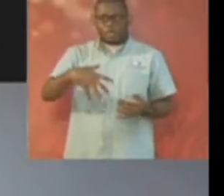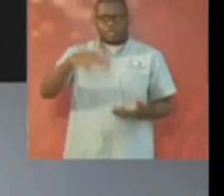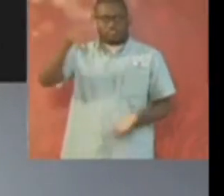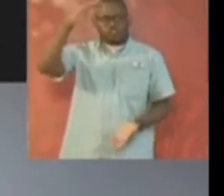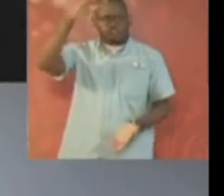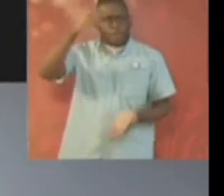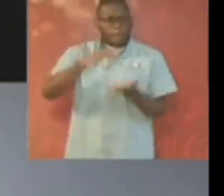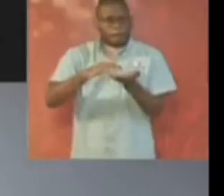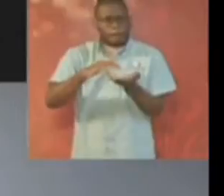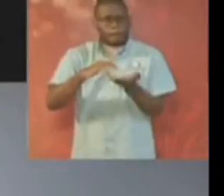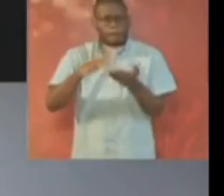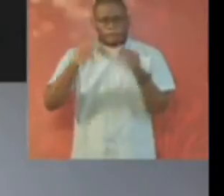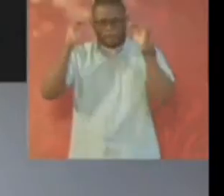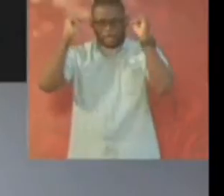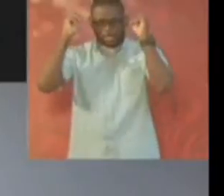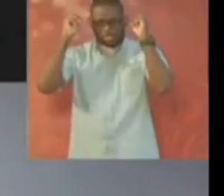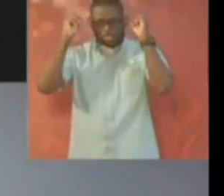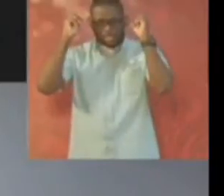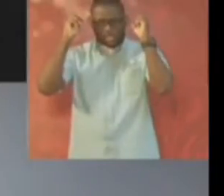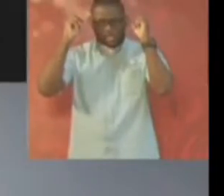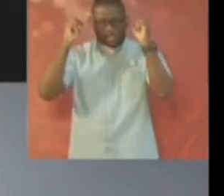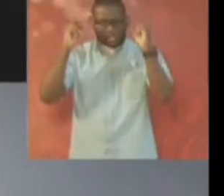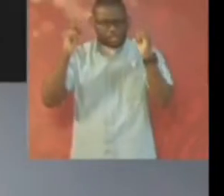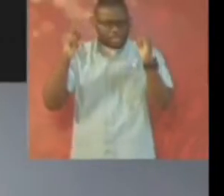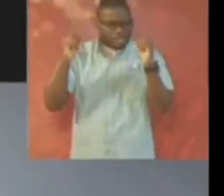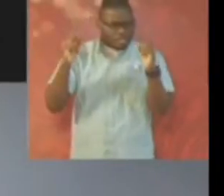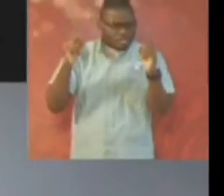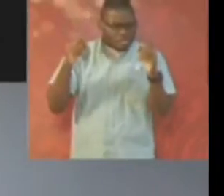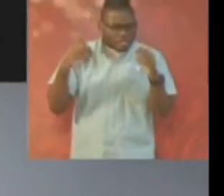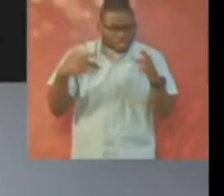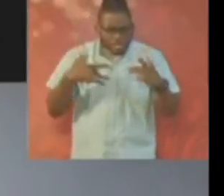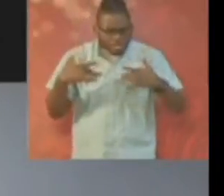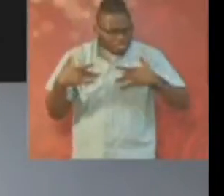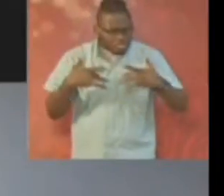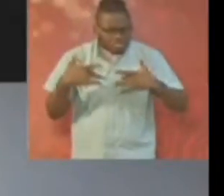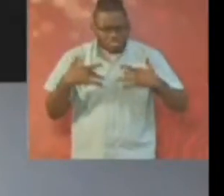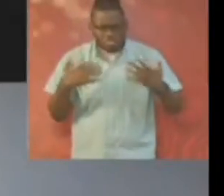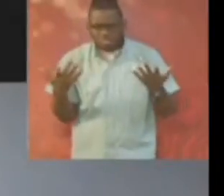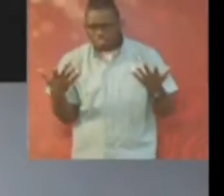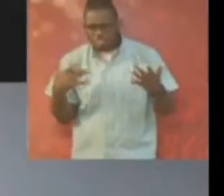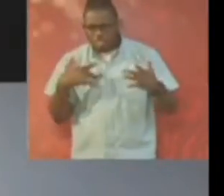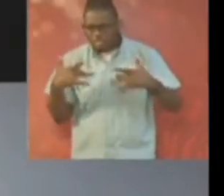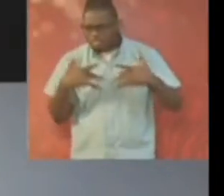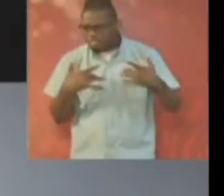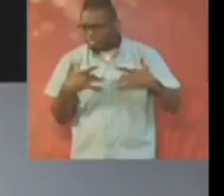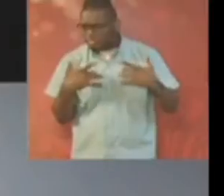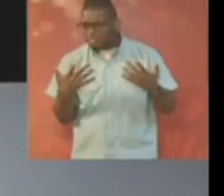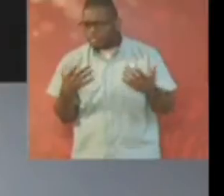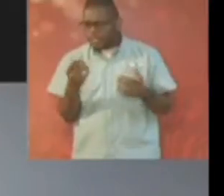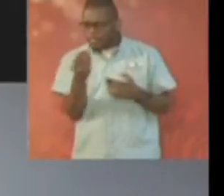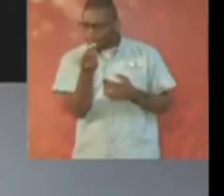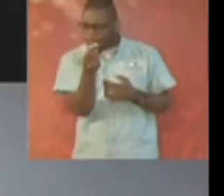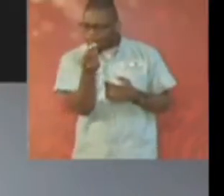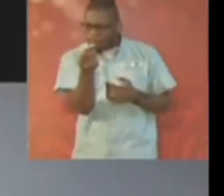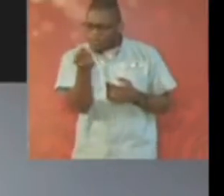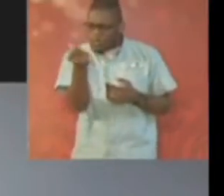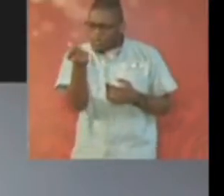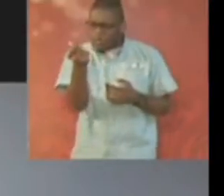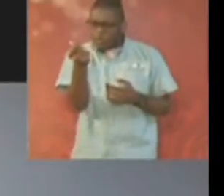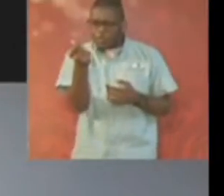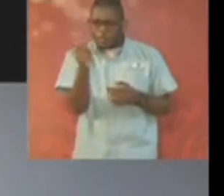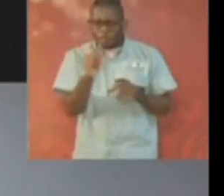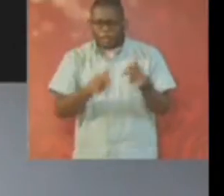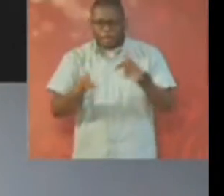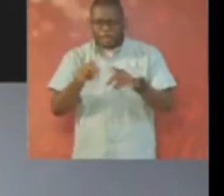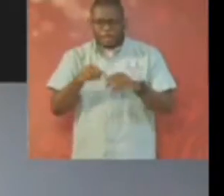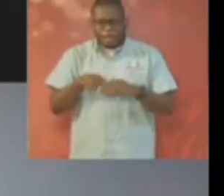the population growth and if there's anything that we can do to encourage population growth. So, for example, I know some countries almost offer an